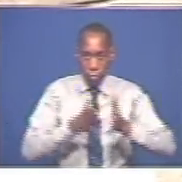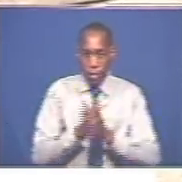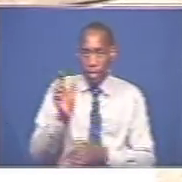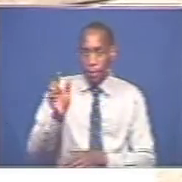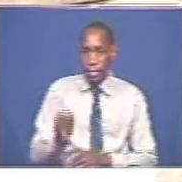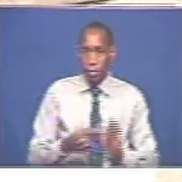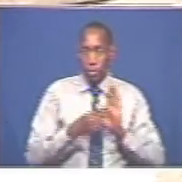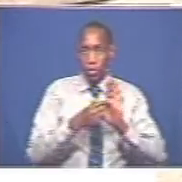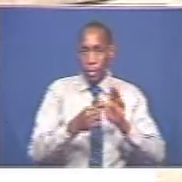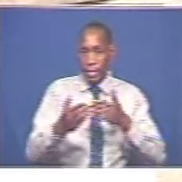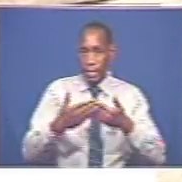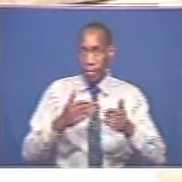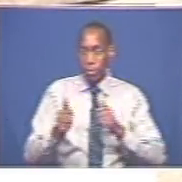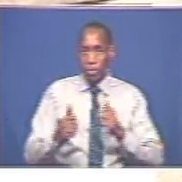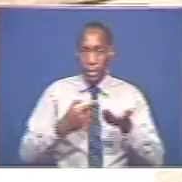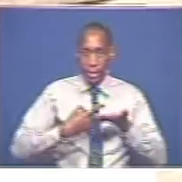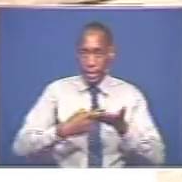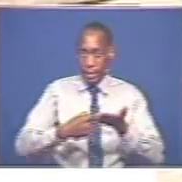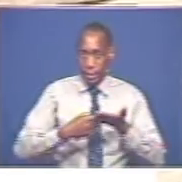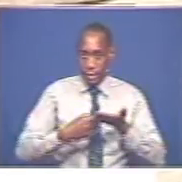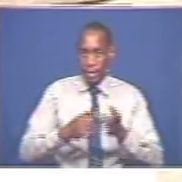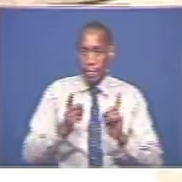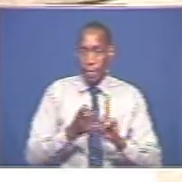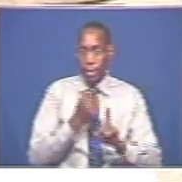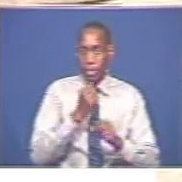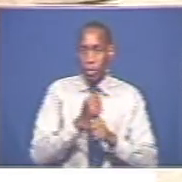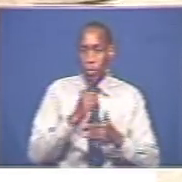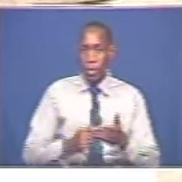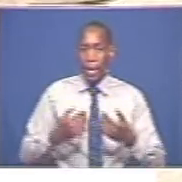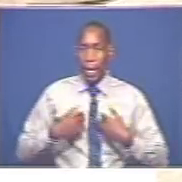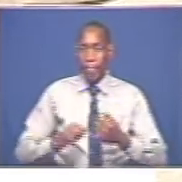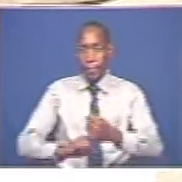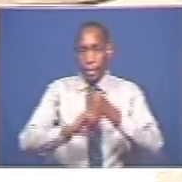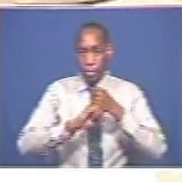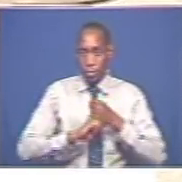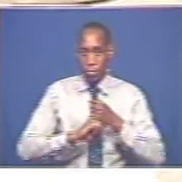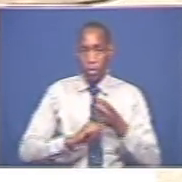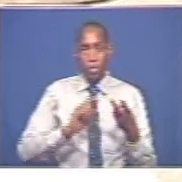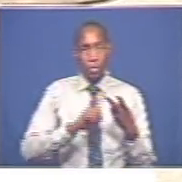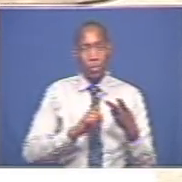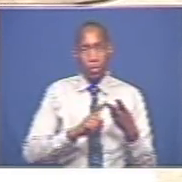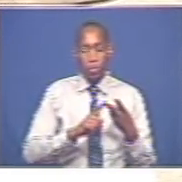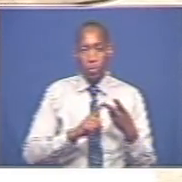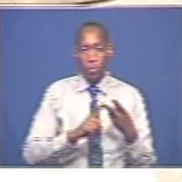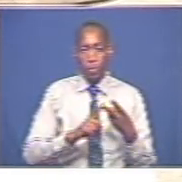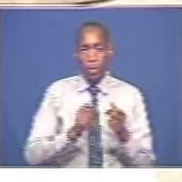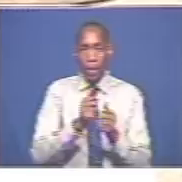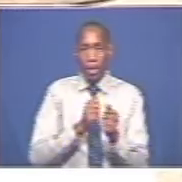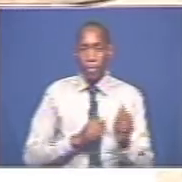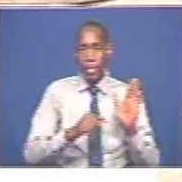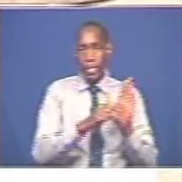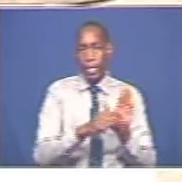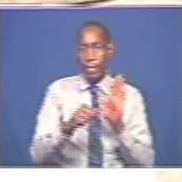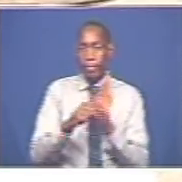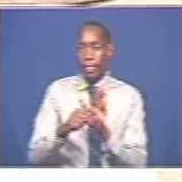the kind of symptoms we've been talking about. Mm. First thing is get support. Yeah. Second thing, avoid negative kind